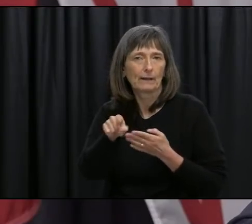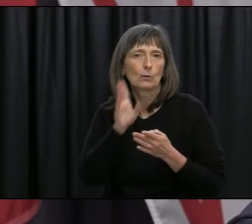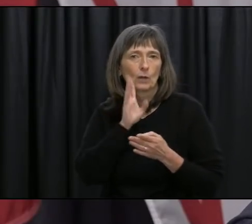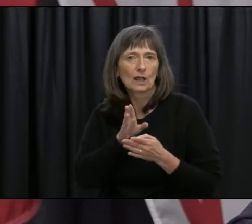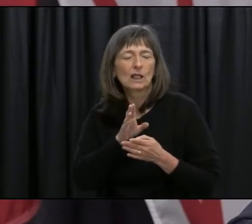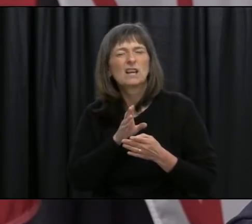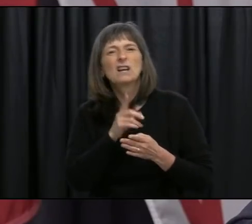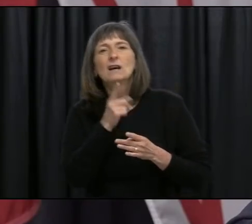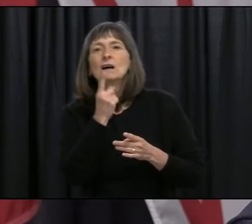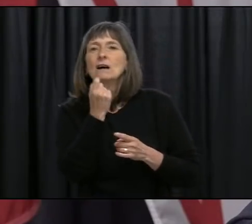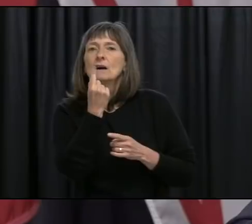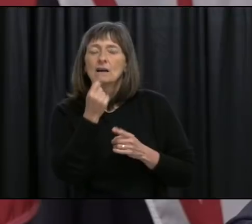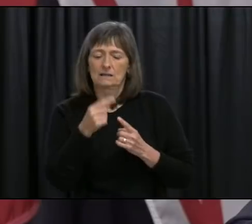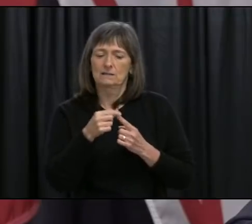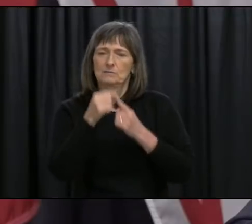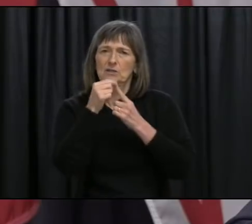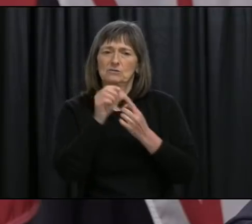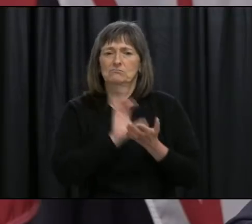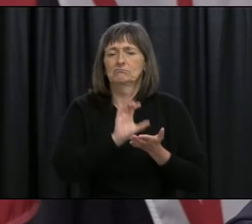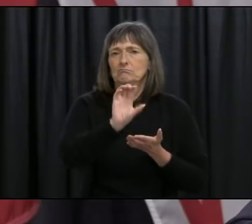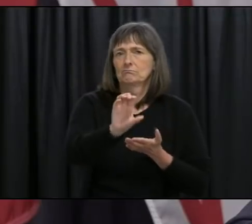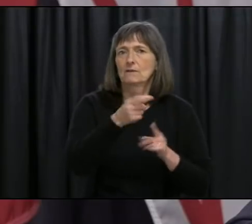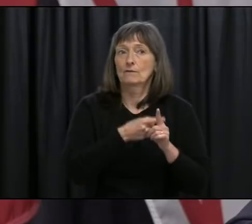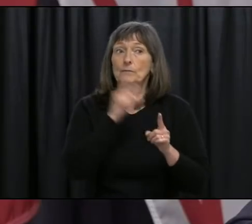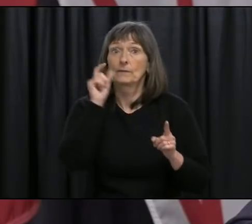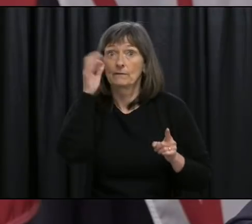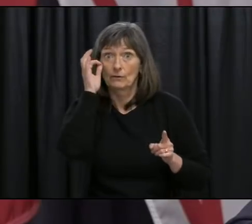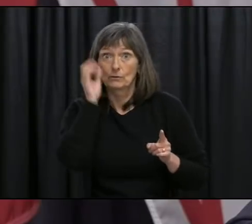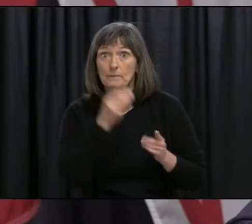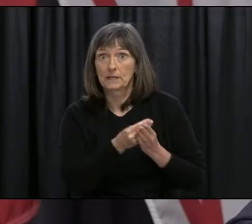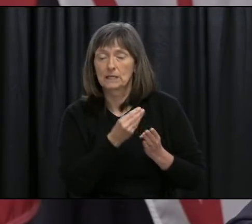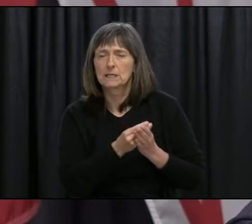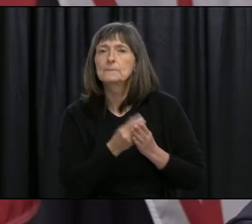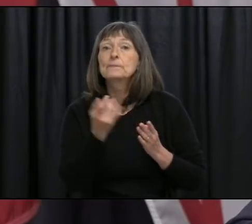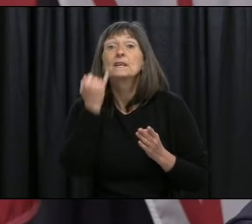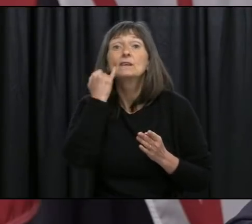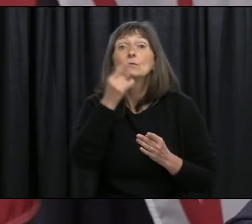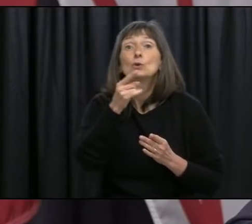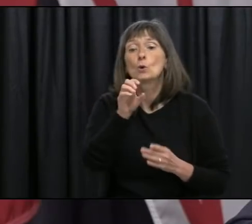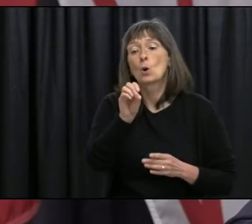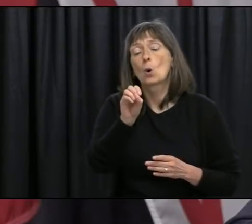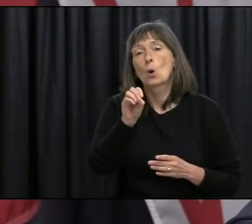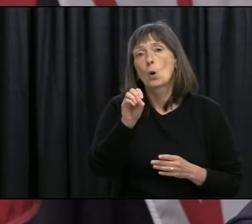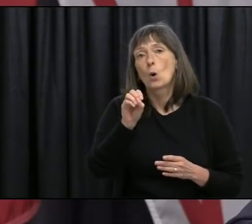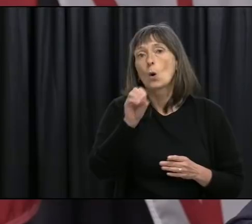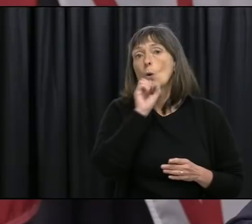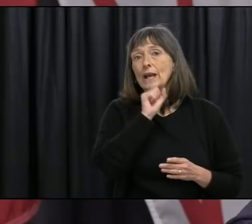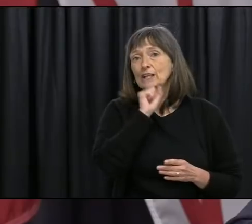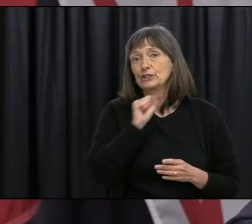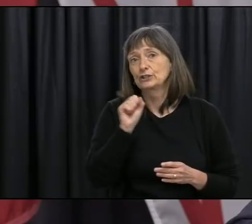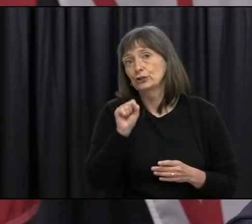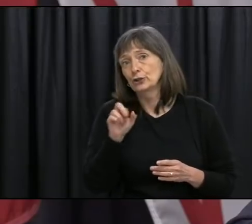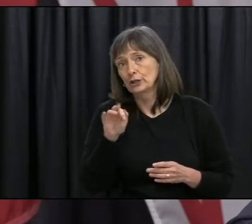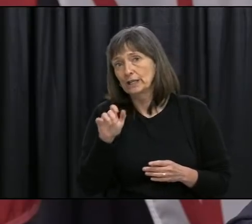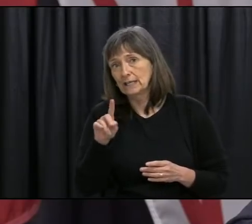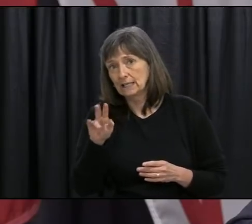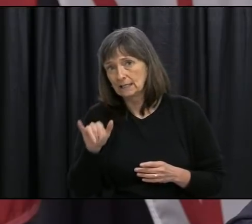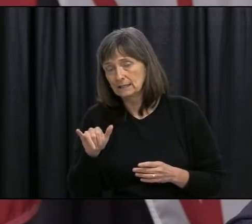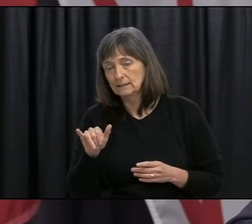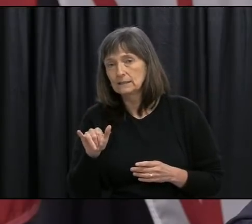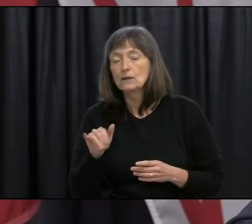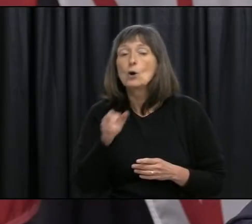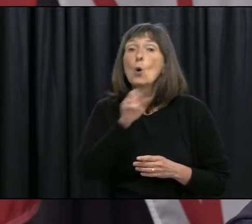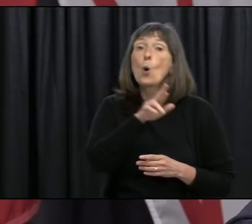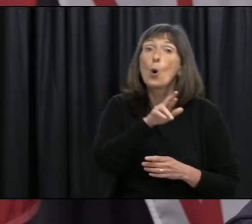this special payment would mean. So if you're an old age security pensioner and you're receiving that benefit or a